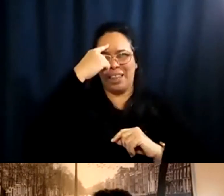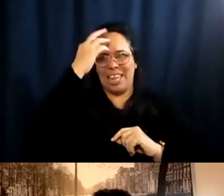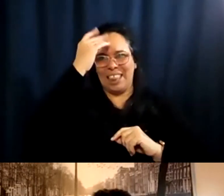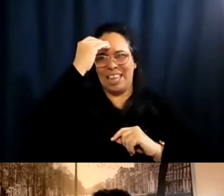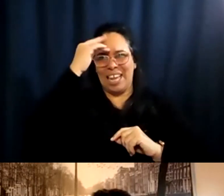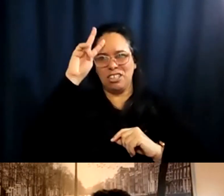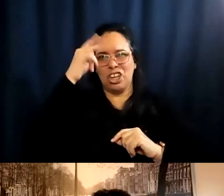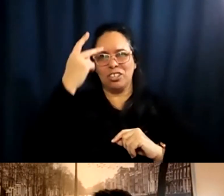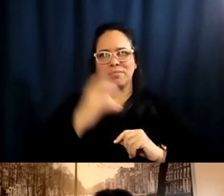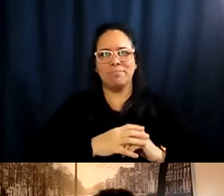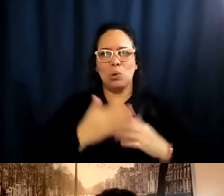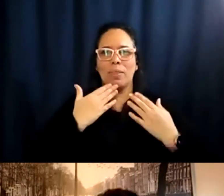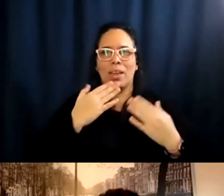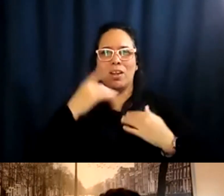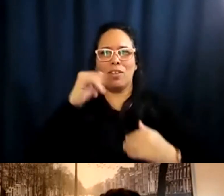that.